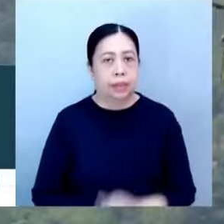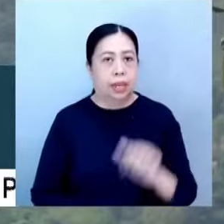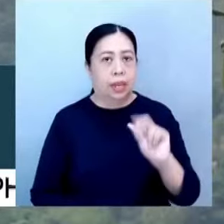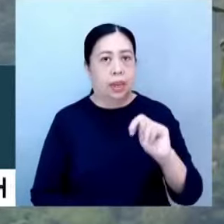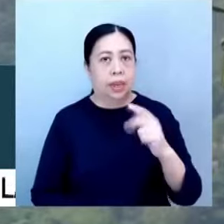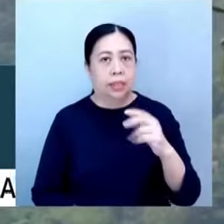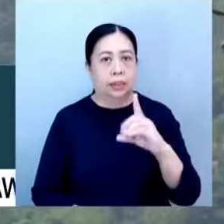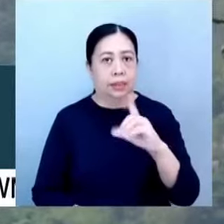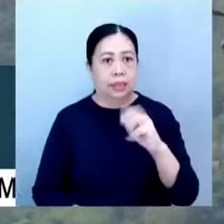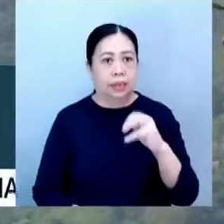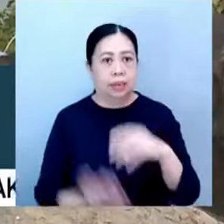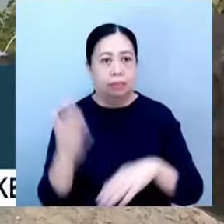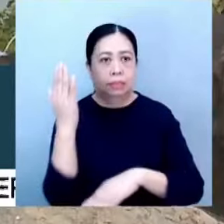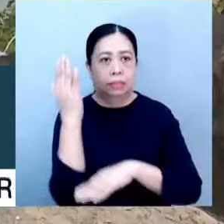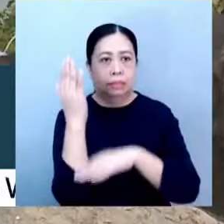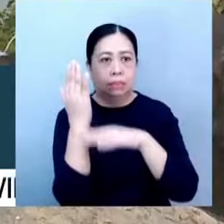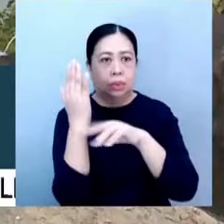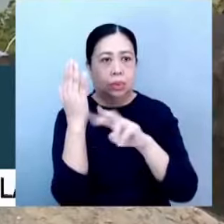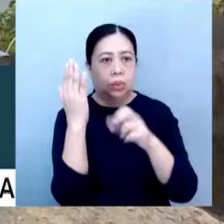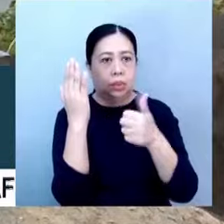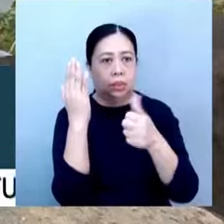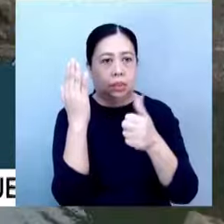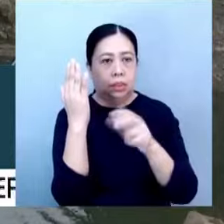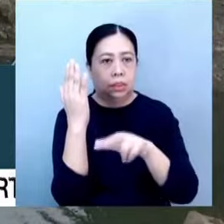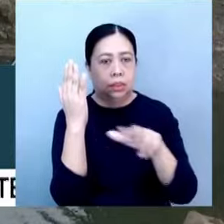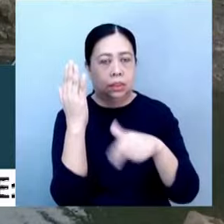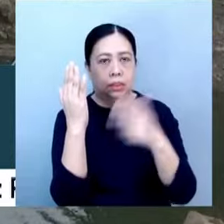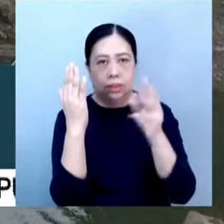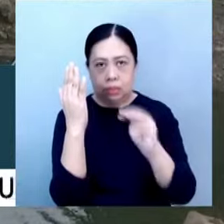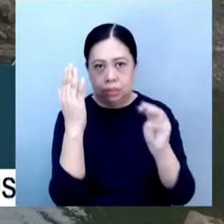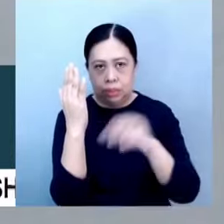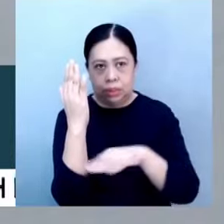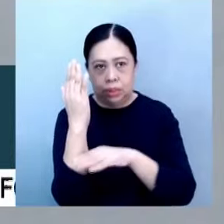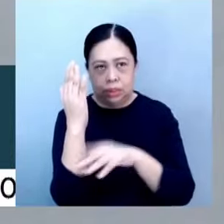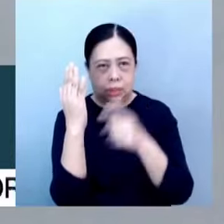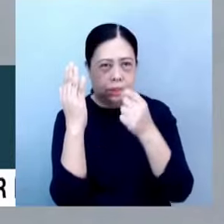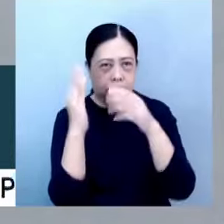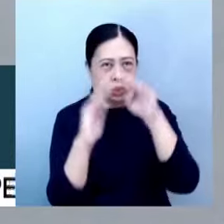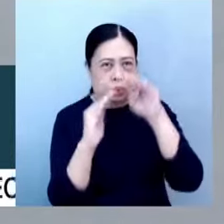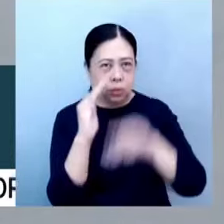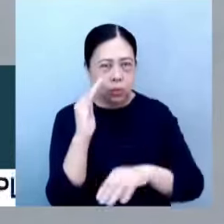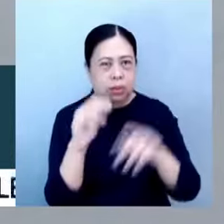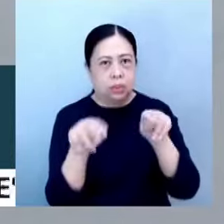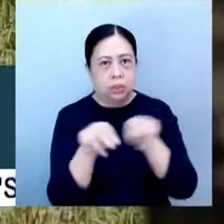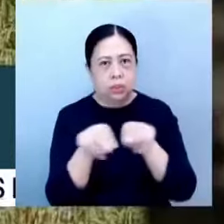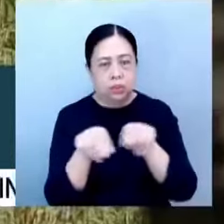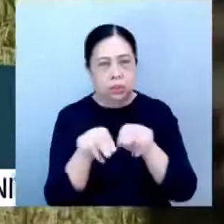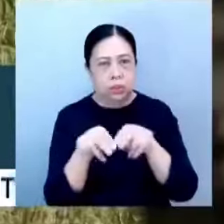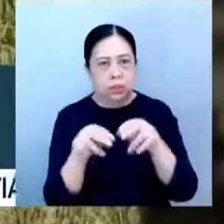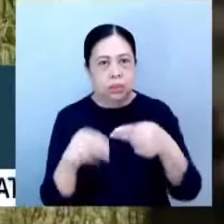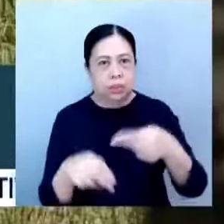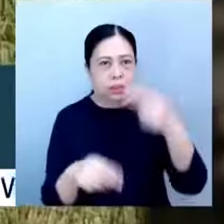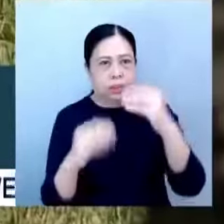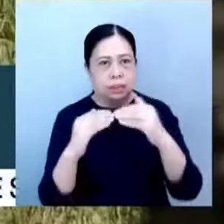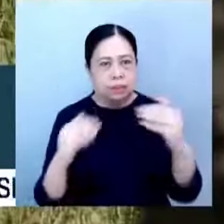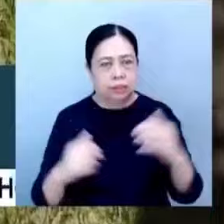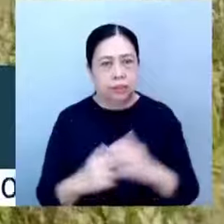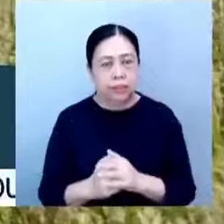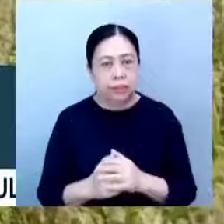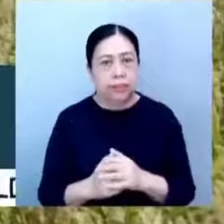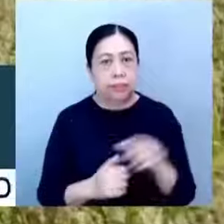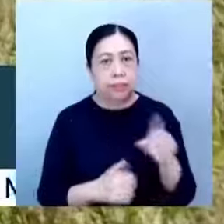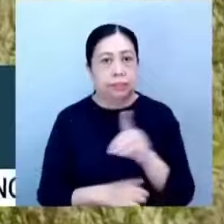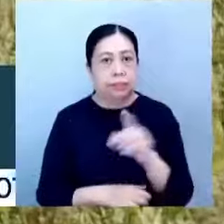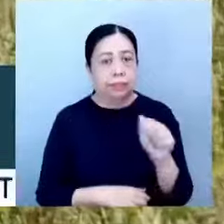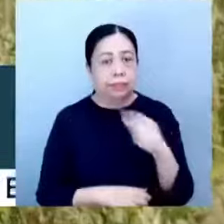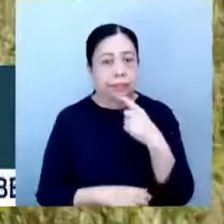at 210.33 meters as of Monday, slightly lower than the normal high level. The Department of Agriculture